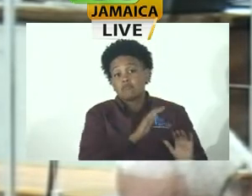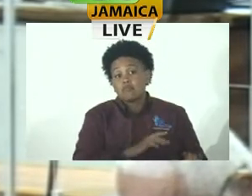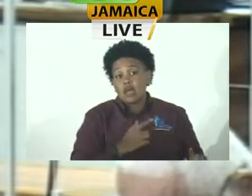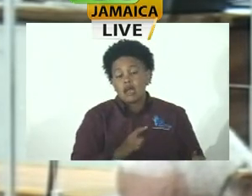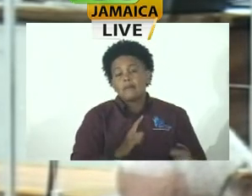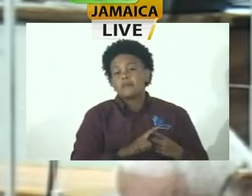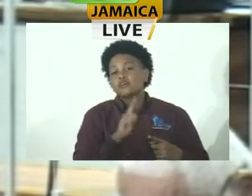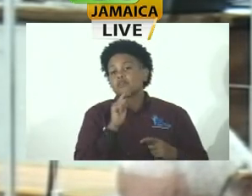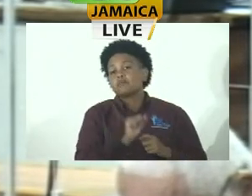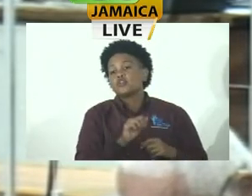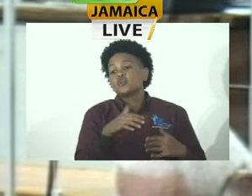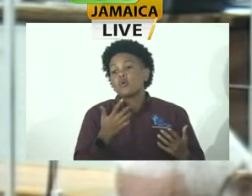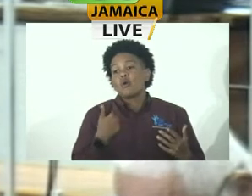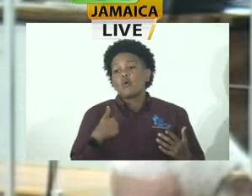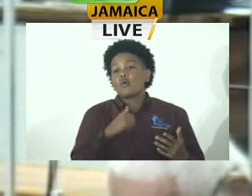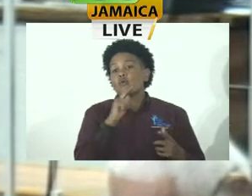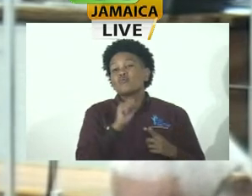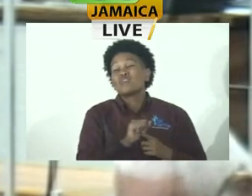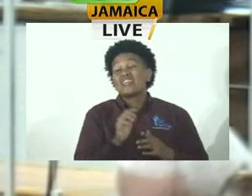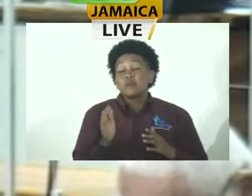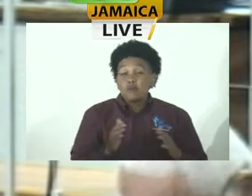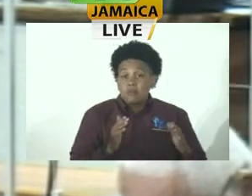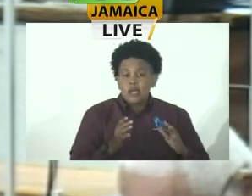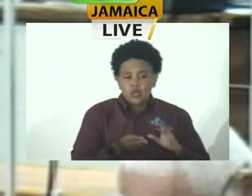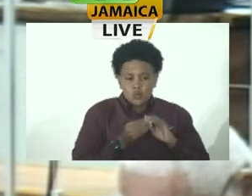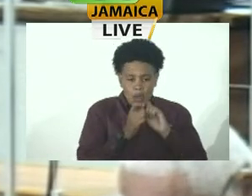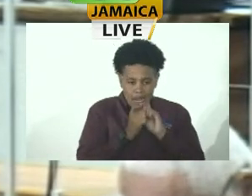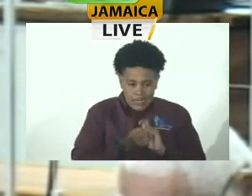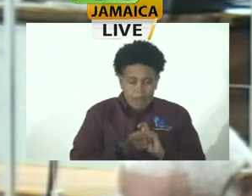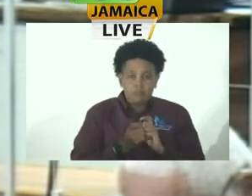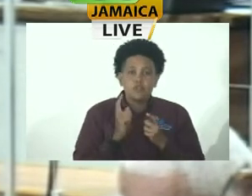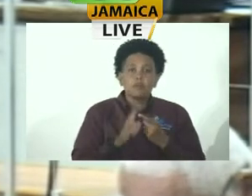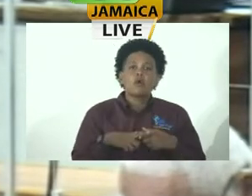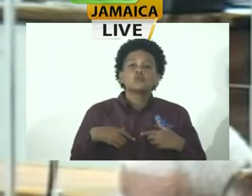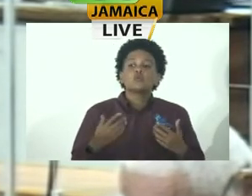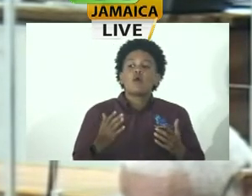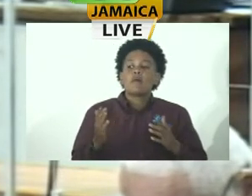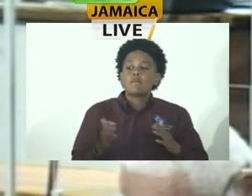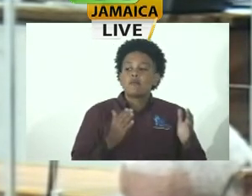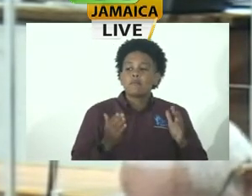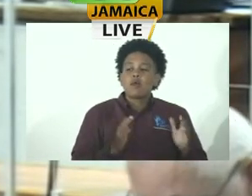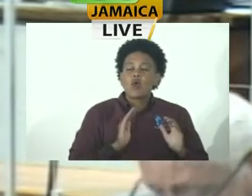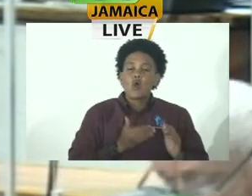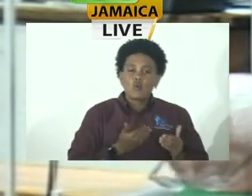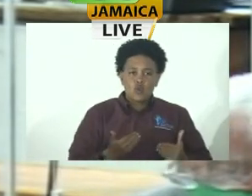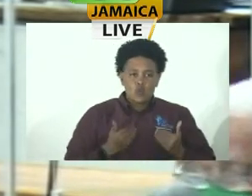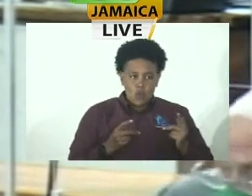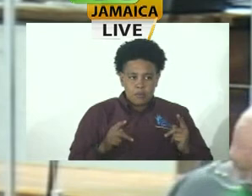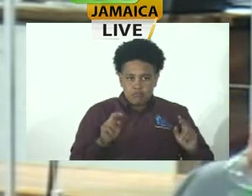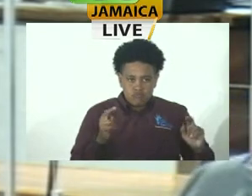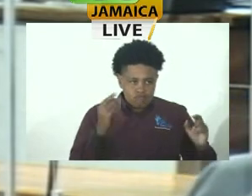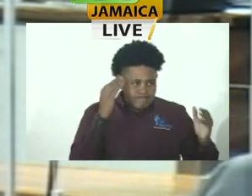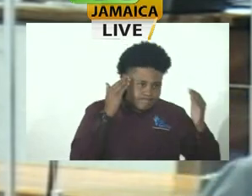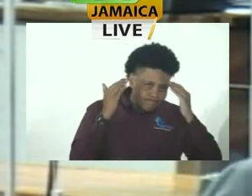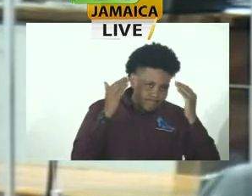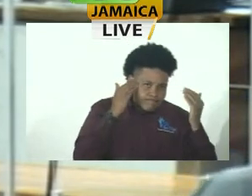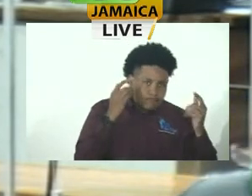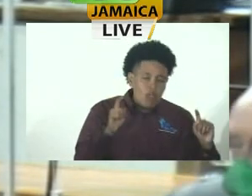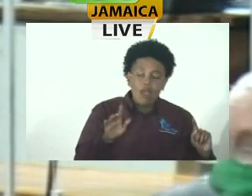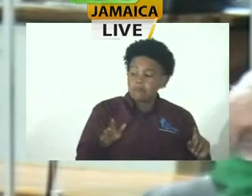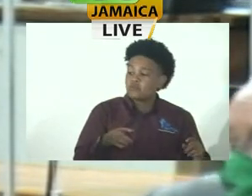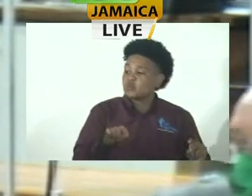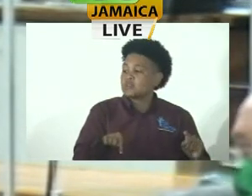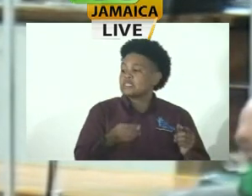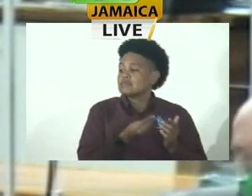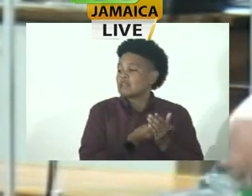make sure that we are preparing to adapt and to prepare our youngsters madam speaker during this